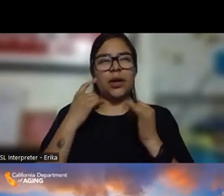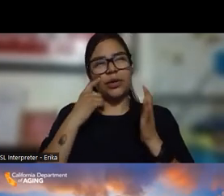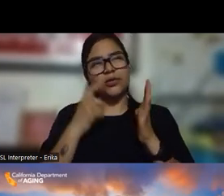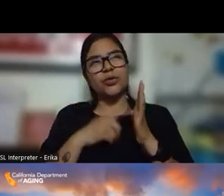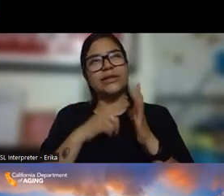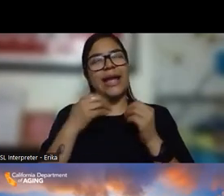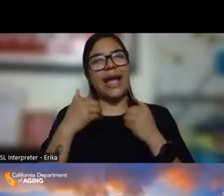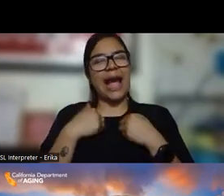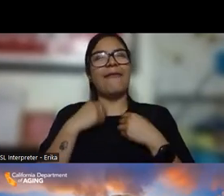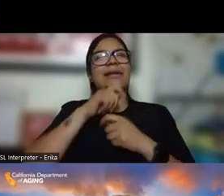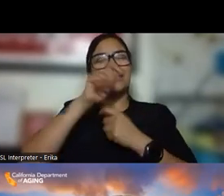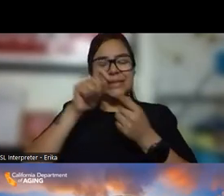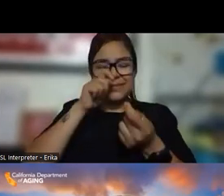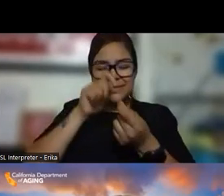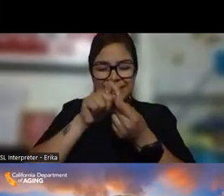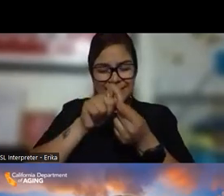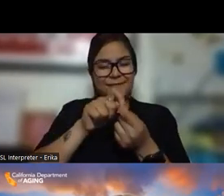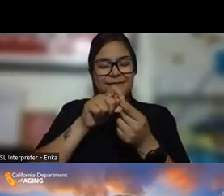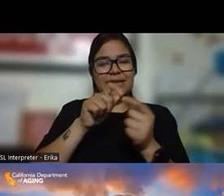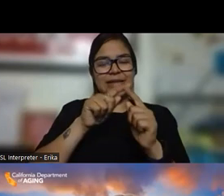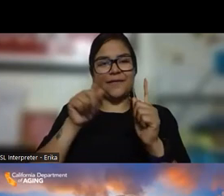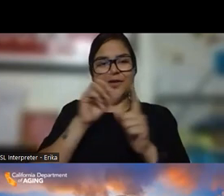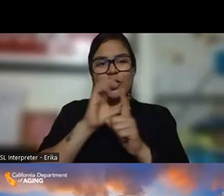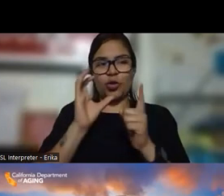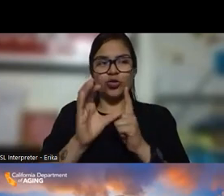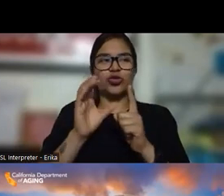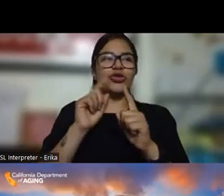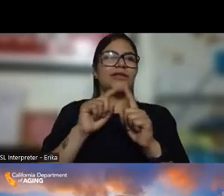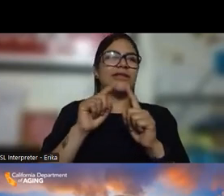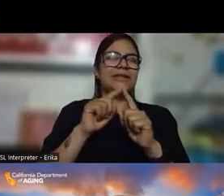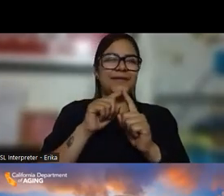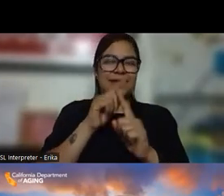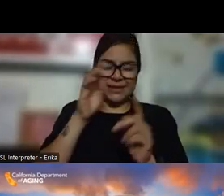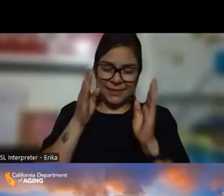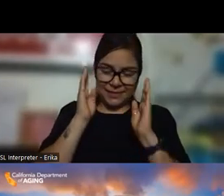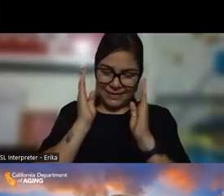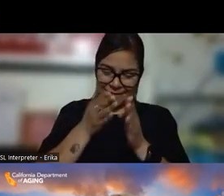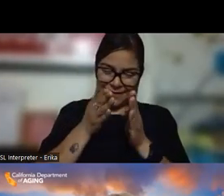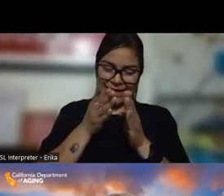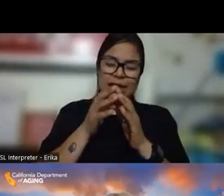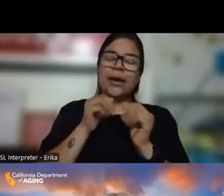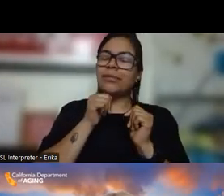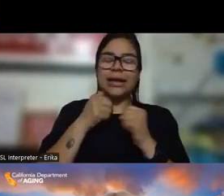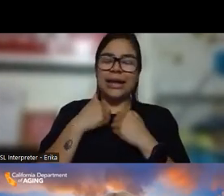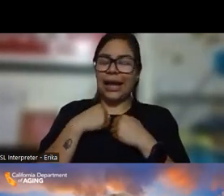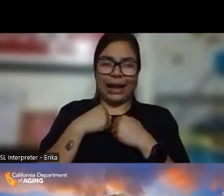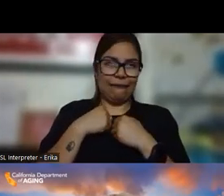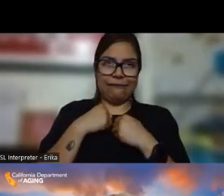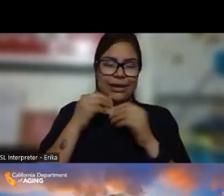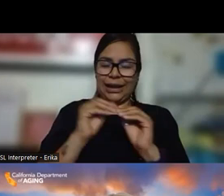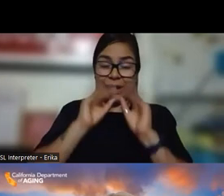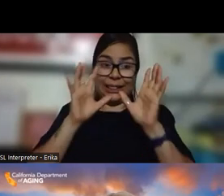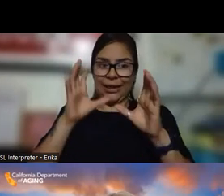specific cultural nuances for various populations. And I'm blending them all in my head, so I don't think I'm going to give a very clear picture.